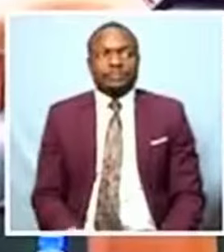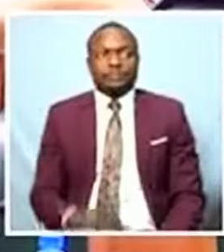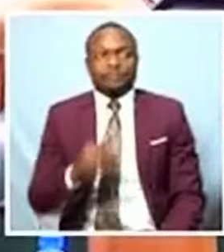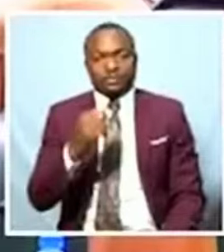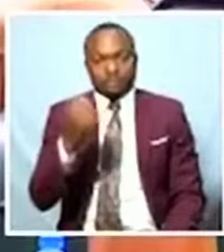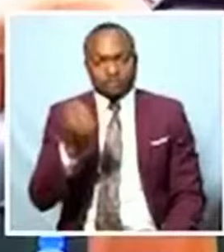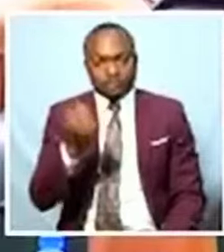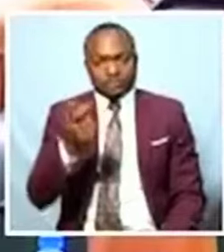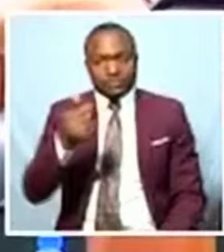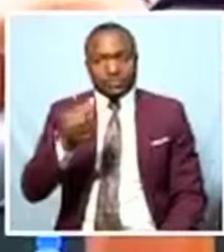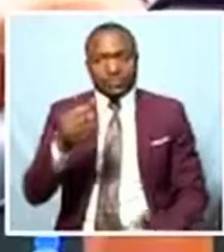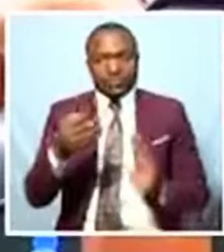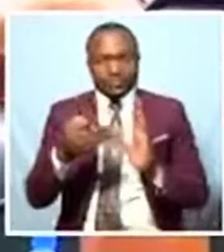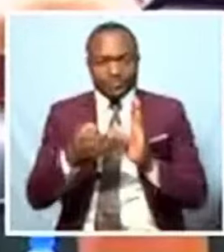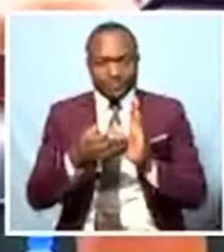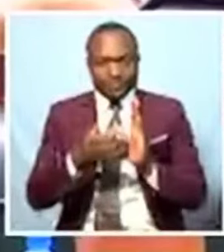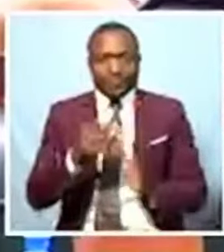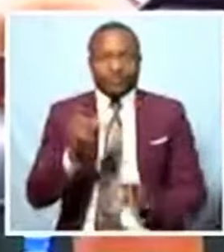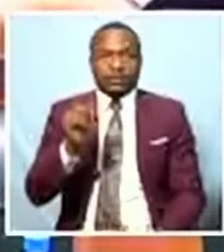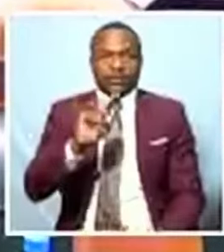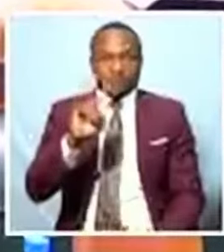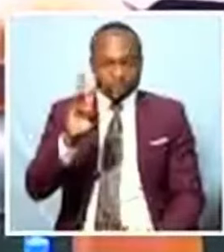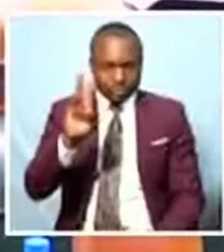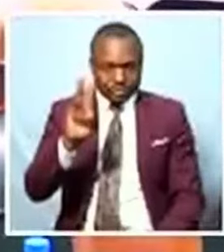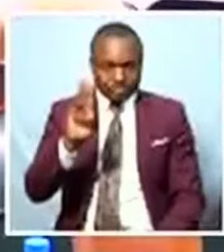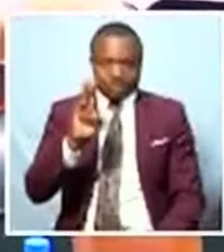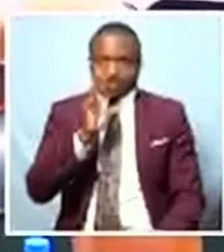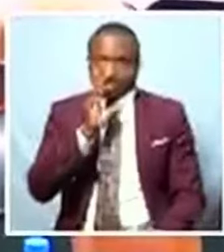Tuesday, 10th February 2026, Madam Speaker.